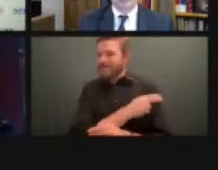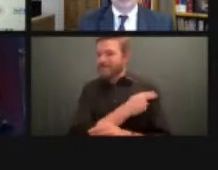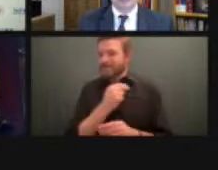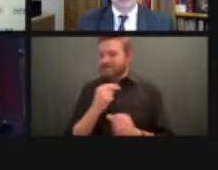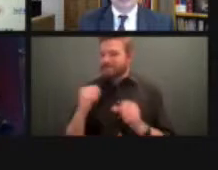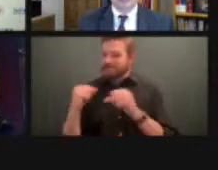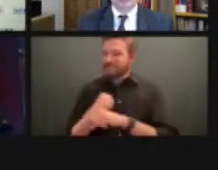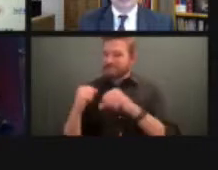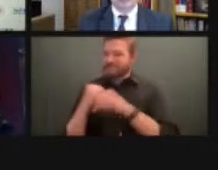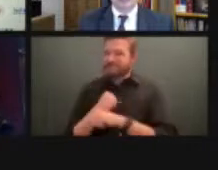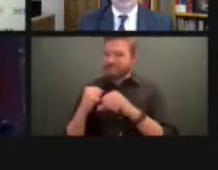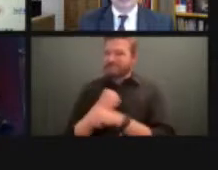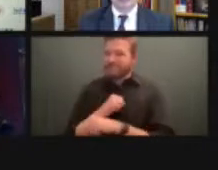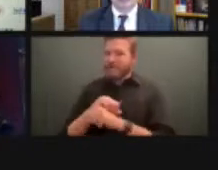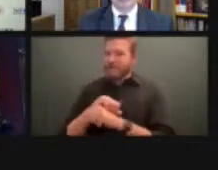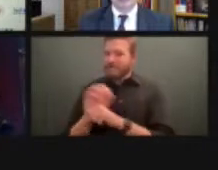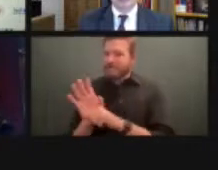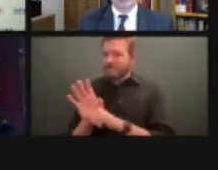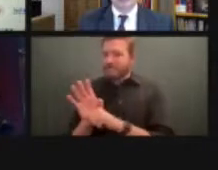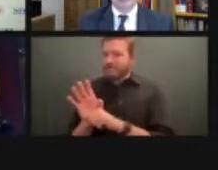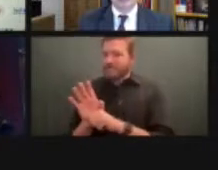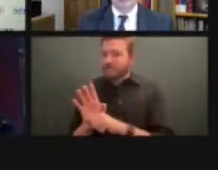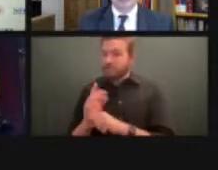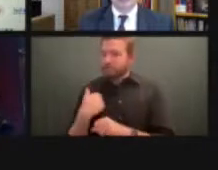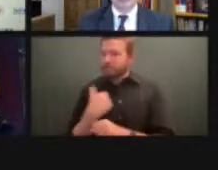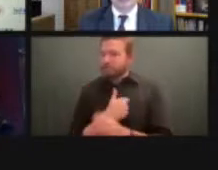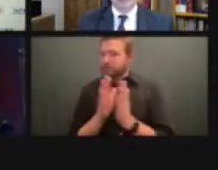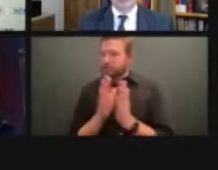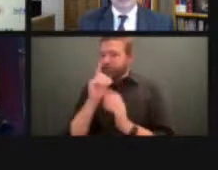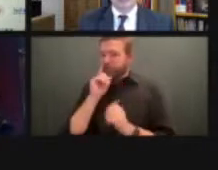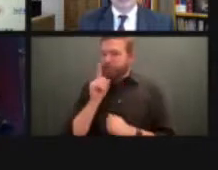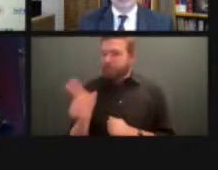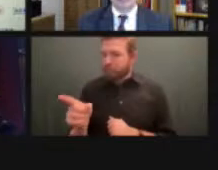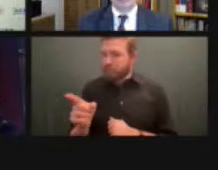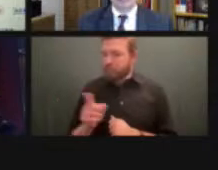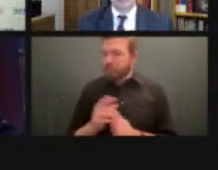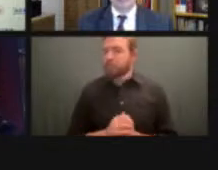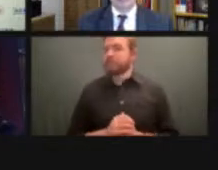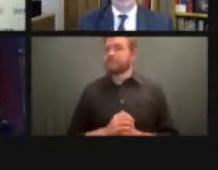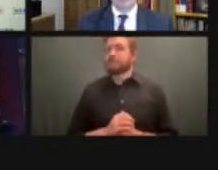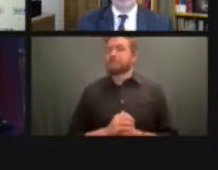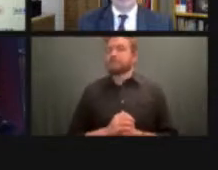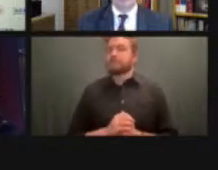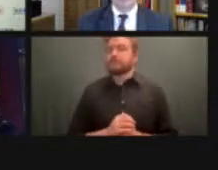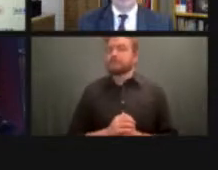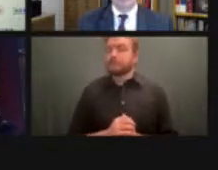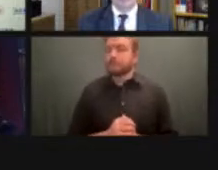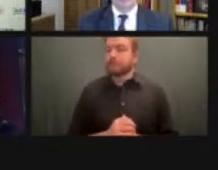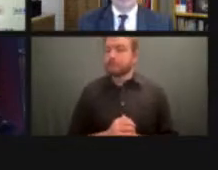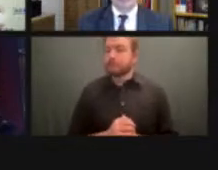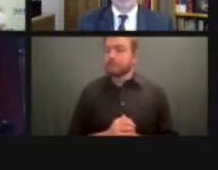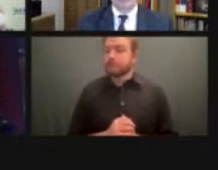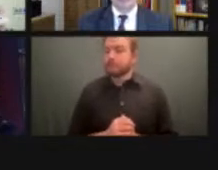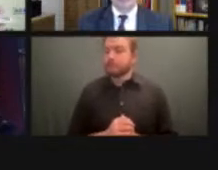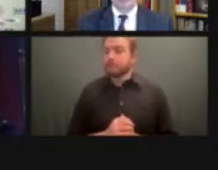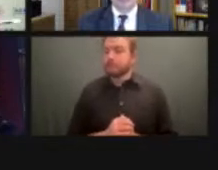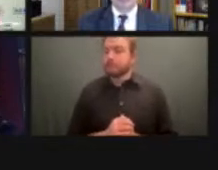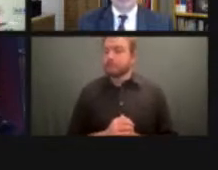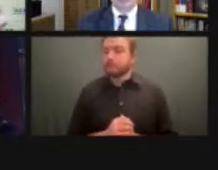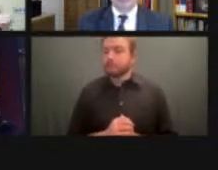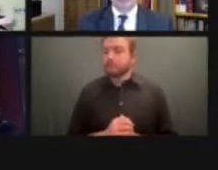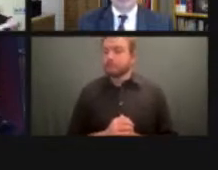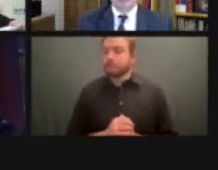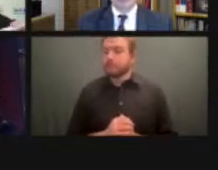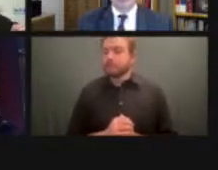prayers. He is also survived by his brother, Andrew, among other extended family. We are grateful to Dennis for